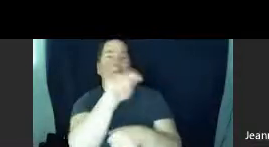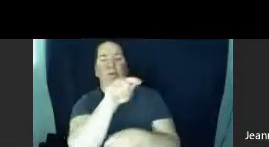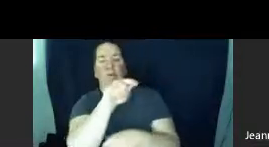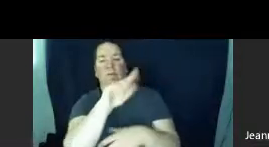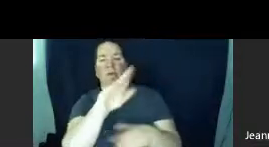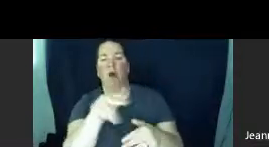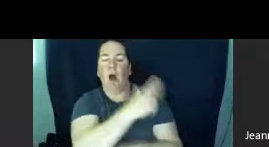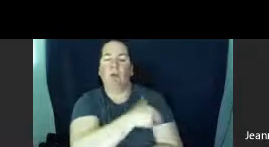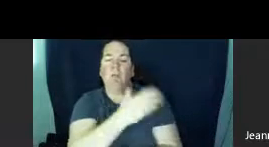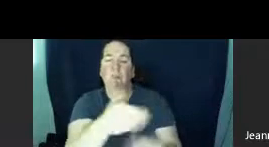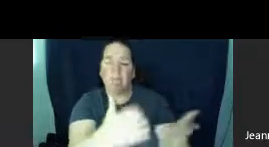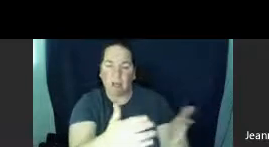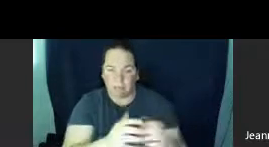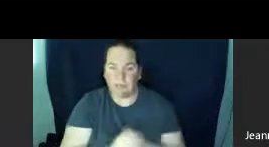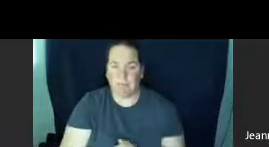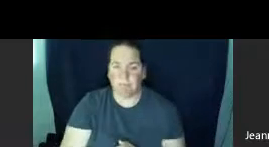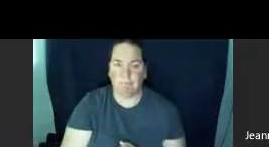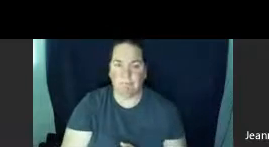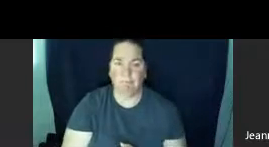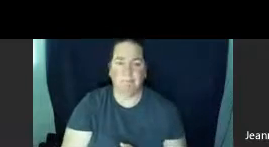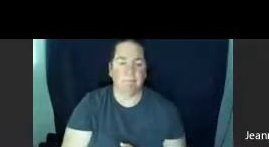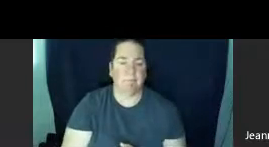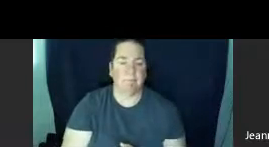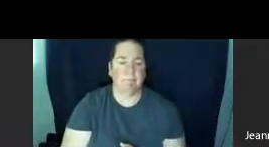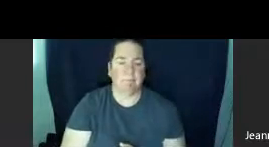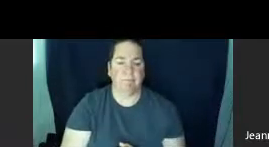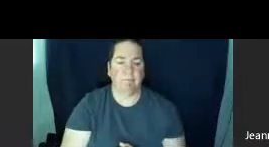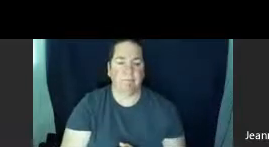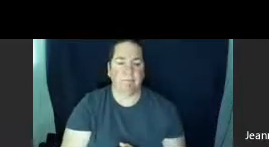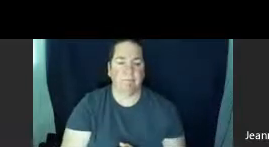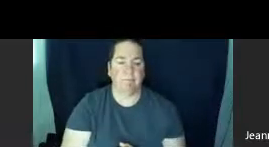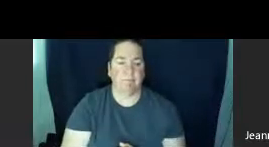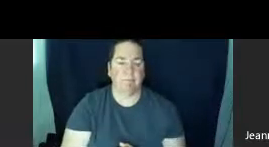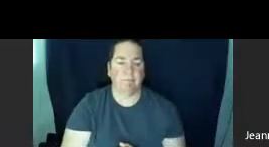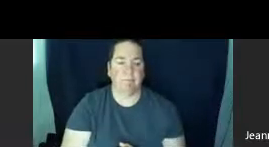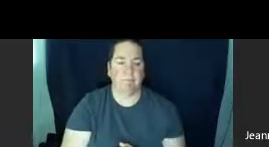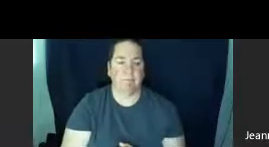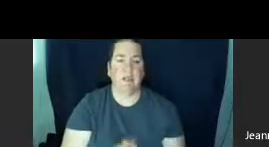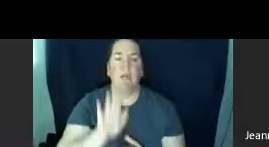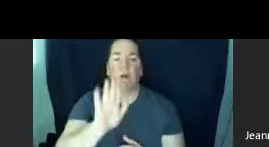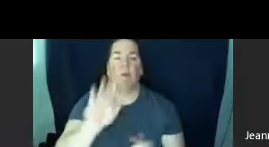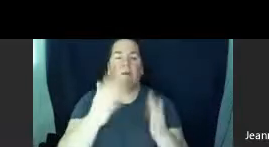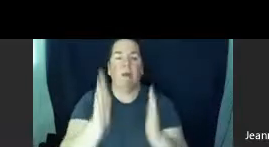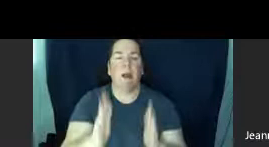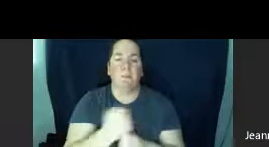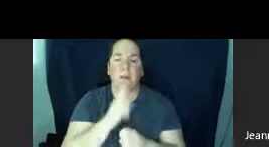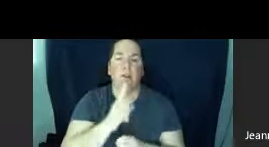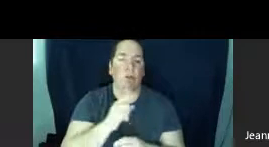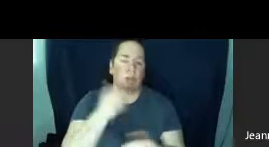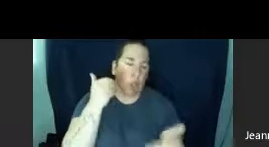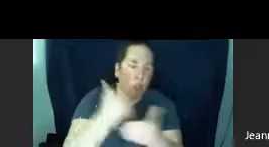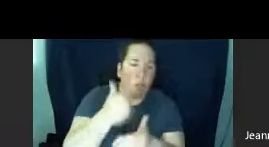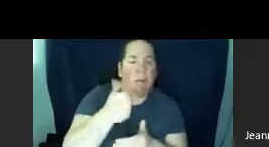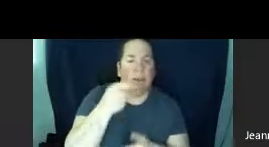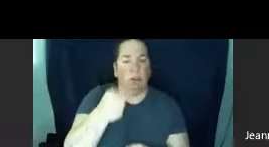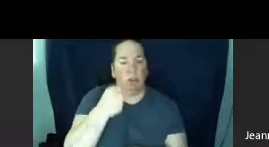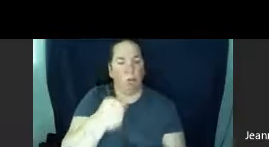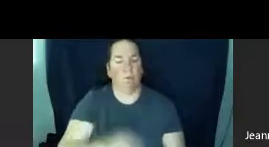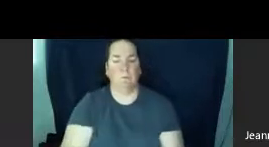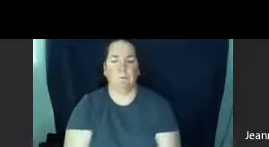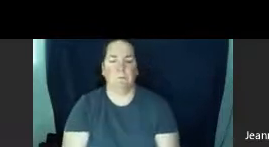if you're the one who needs it, and they would just make sure that it's the closest location to where you're at.